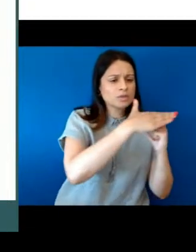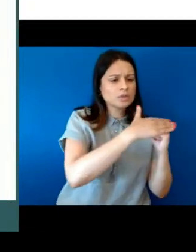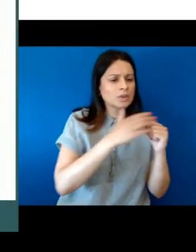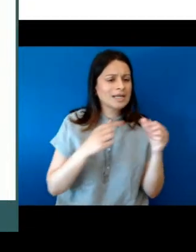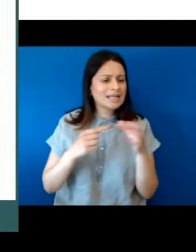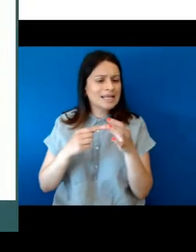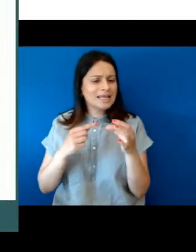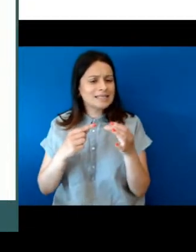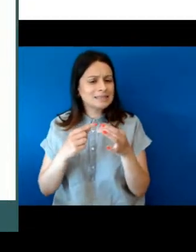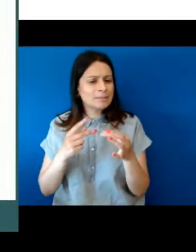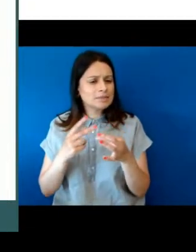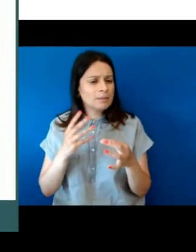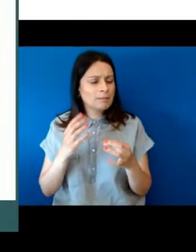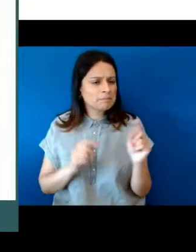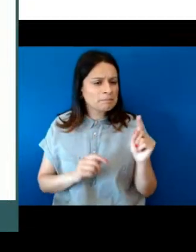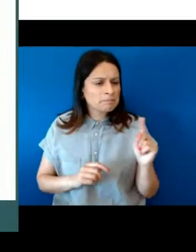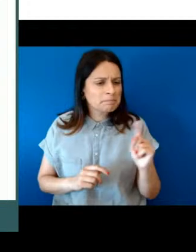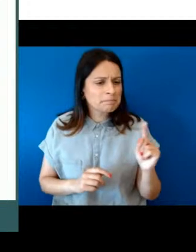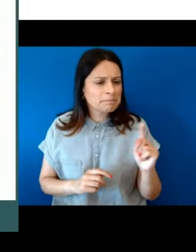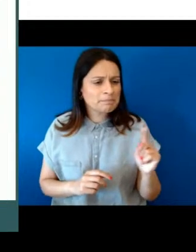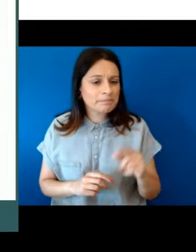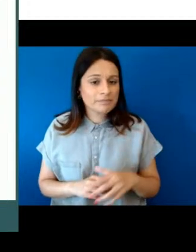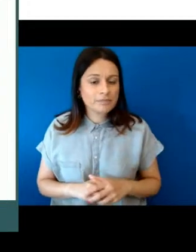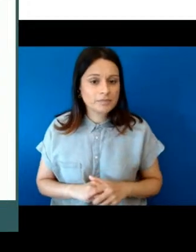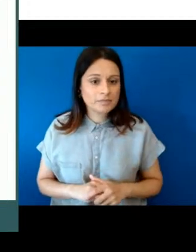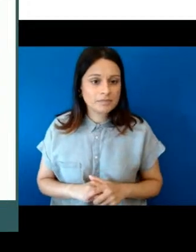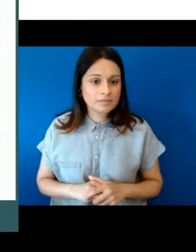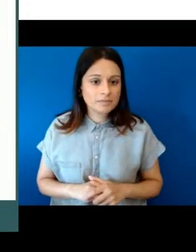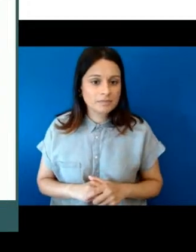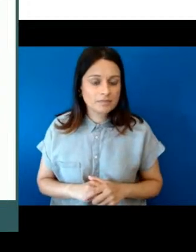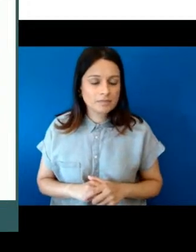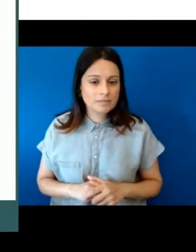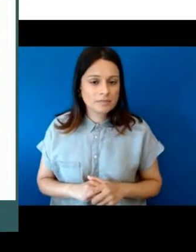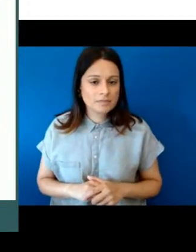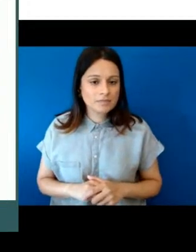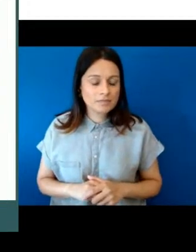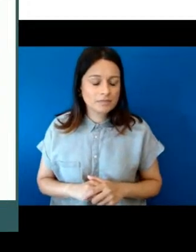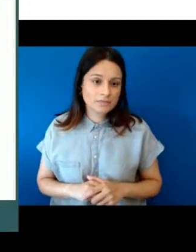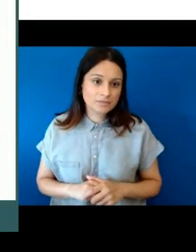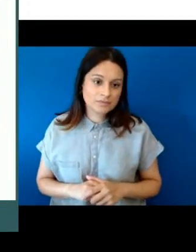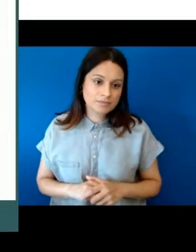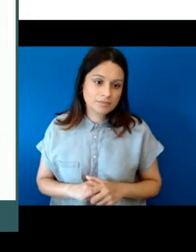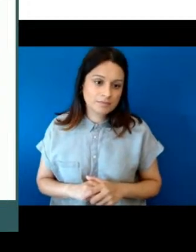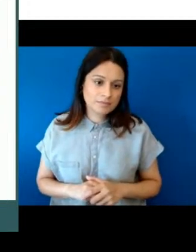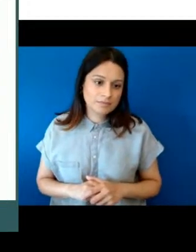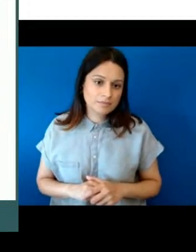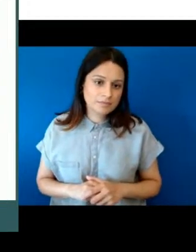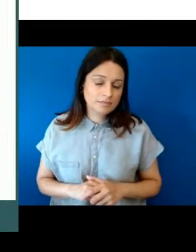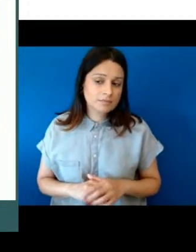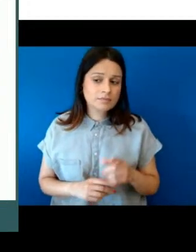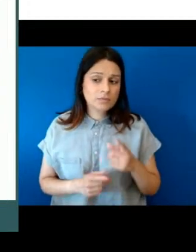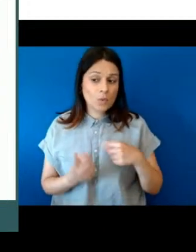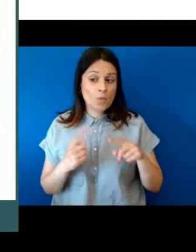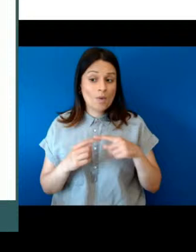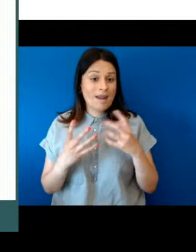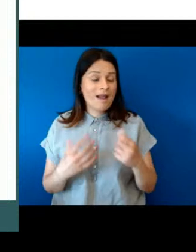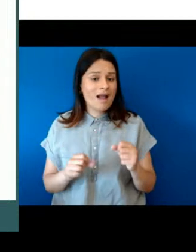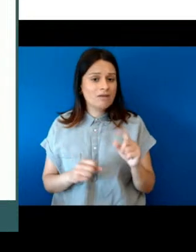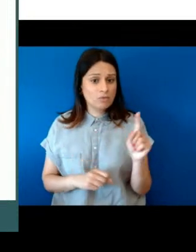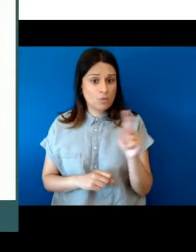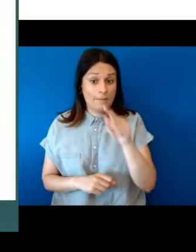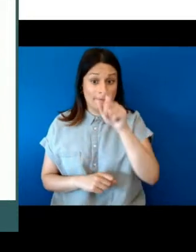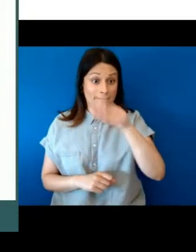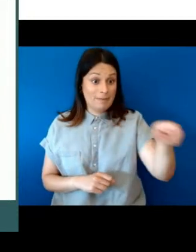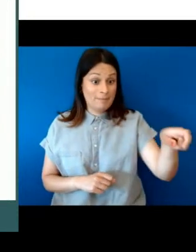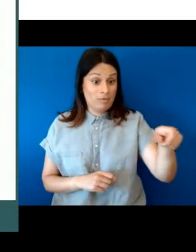when we talk about symptom threshold, that we have people who don't have symptoms all of the